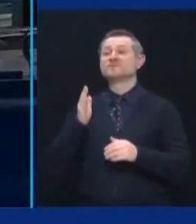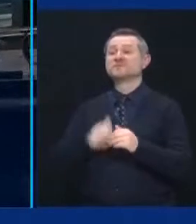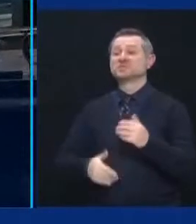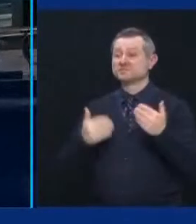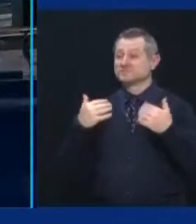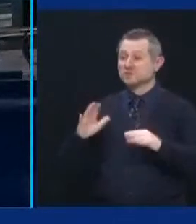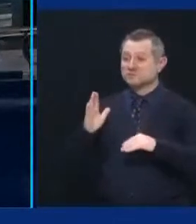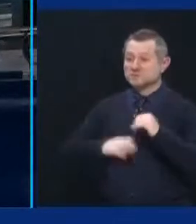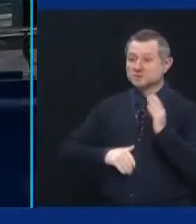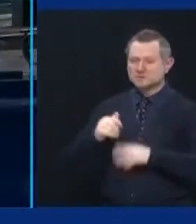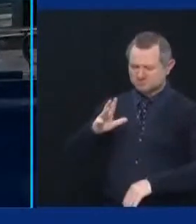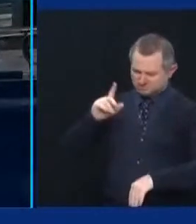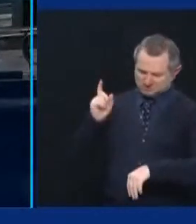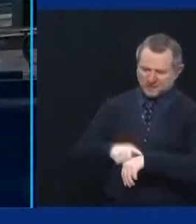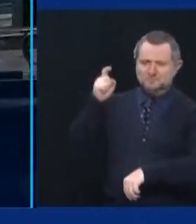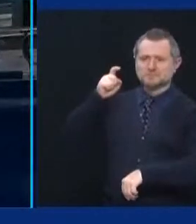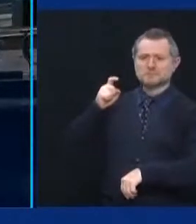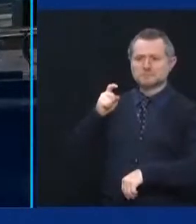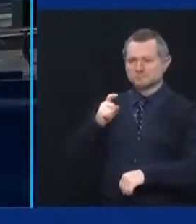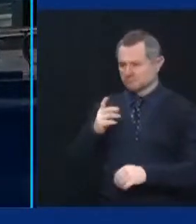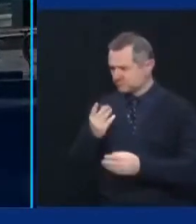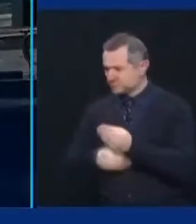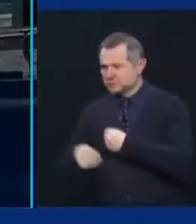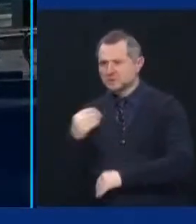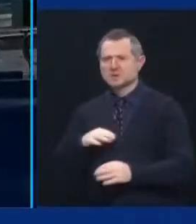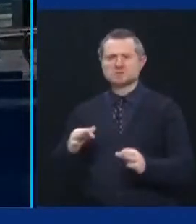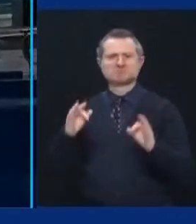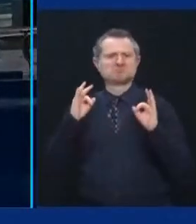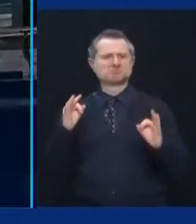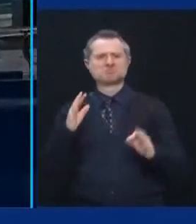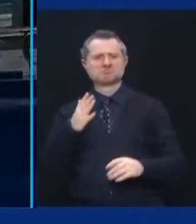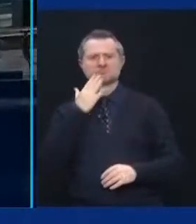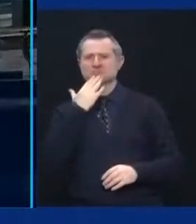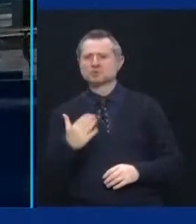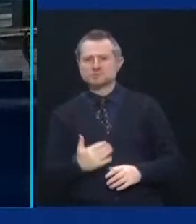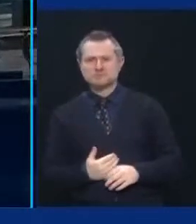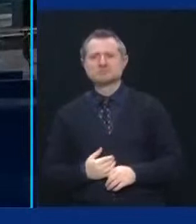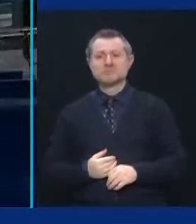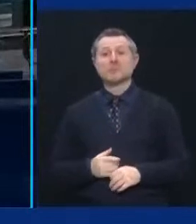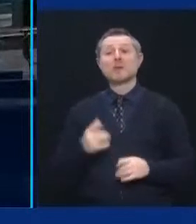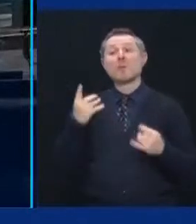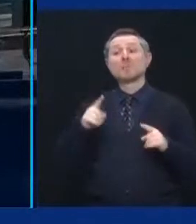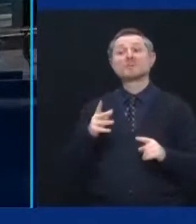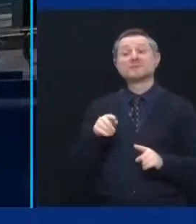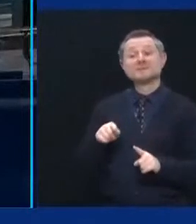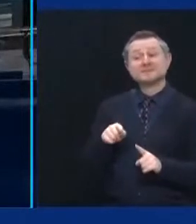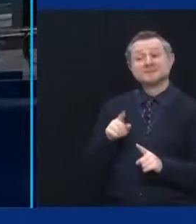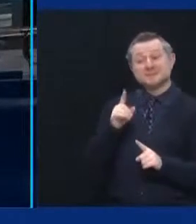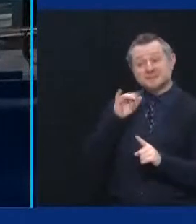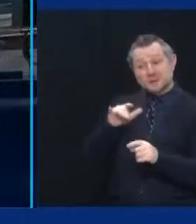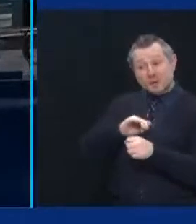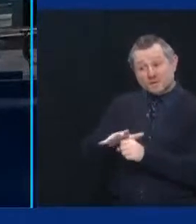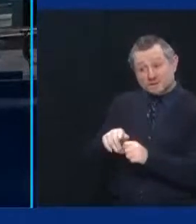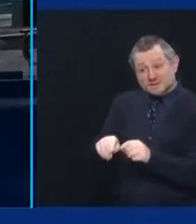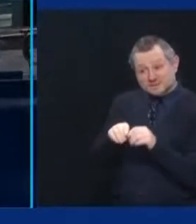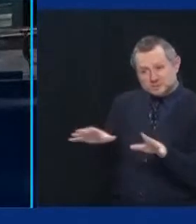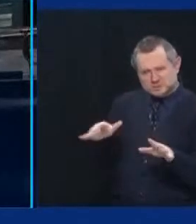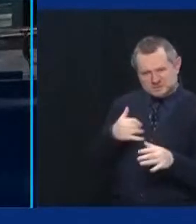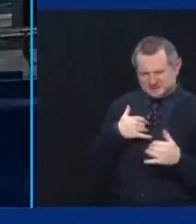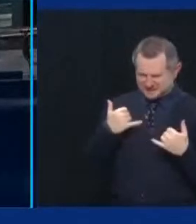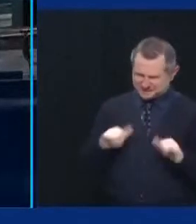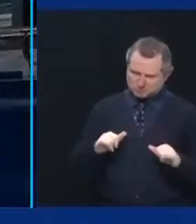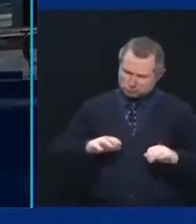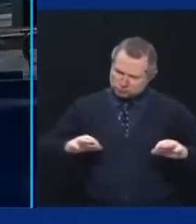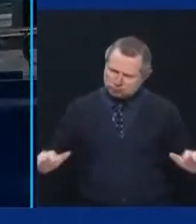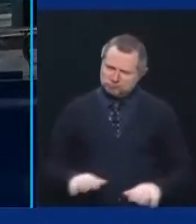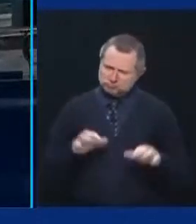budget, despite the fact that we had to do it through COVID. As you know, COVID